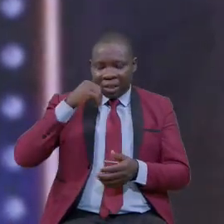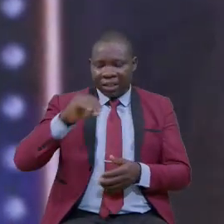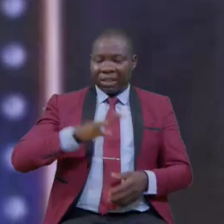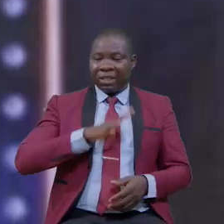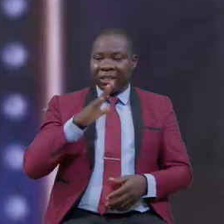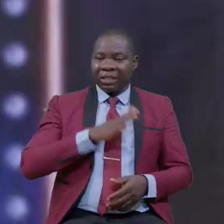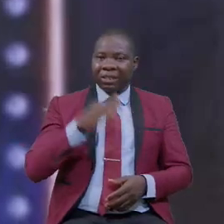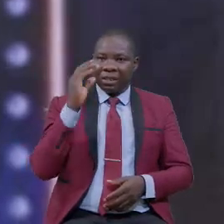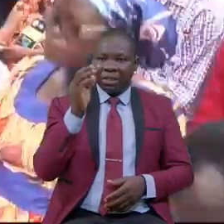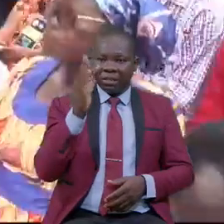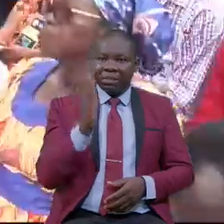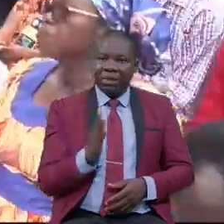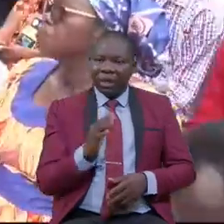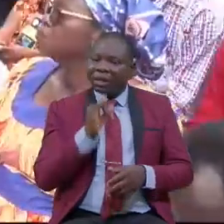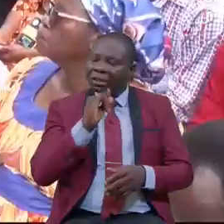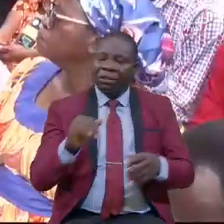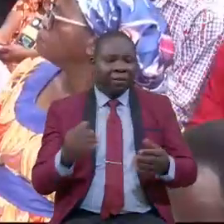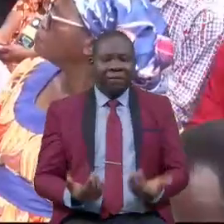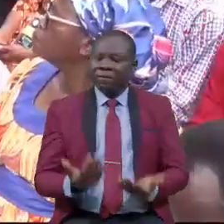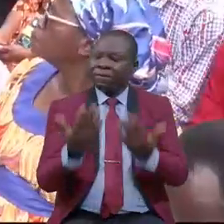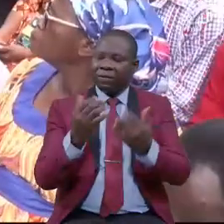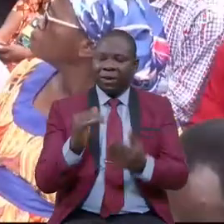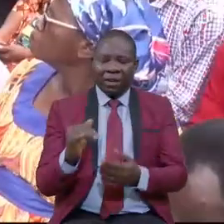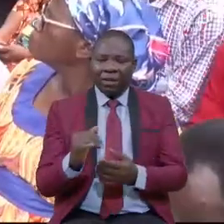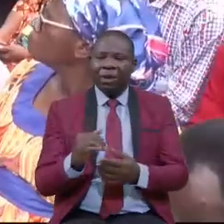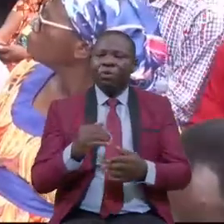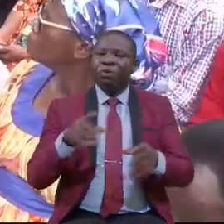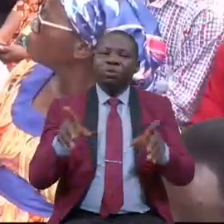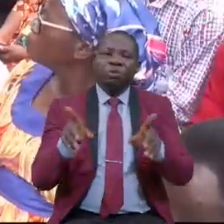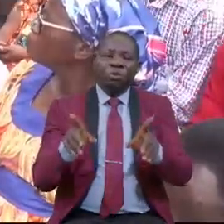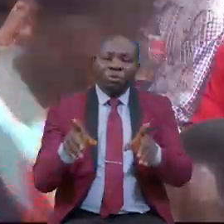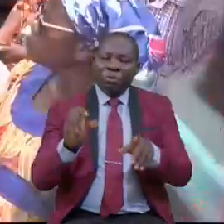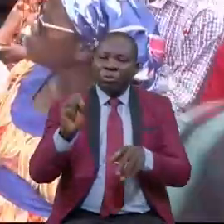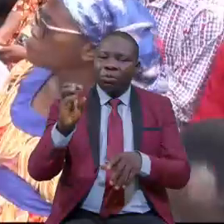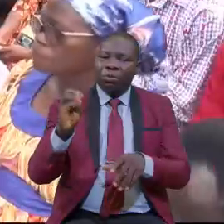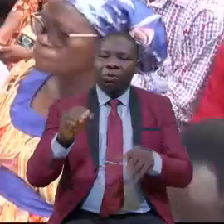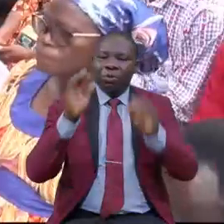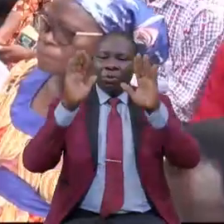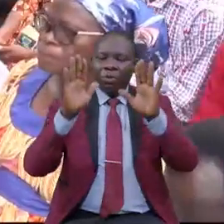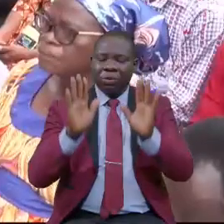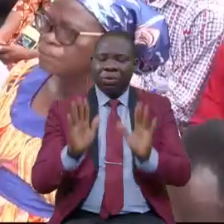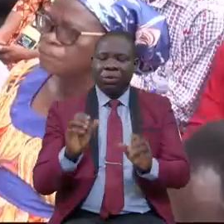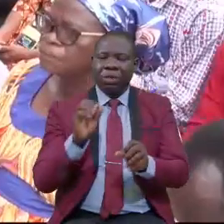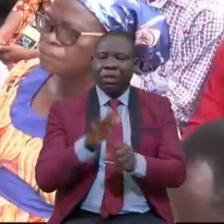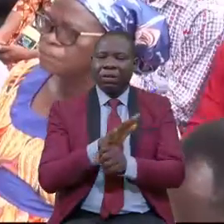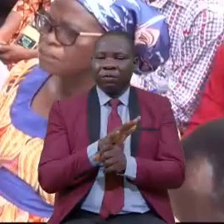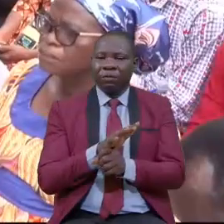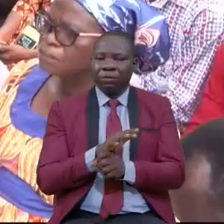wonderful and when she comes like this and takes that by and begins to explain